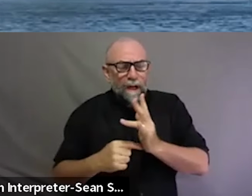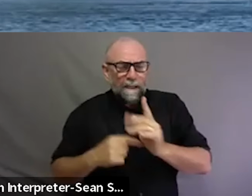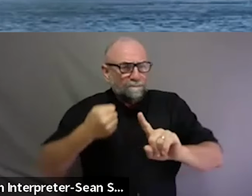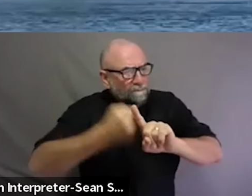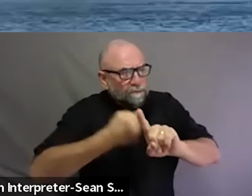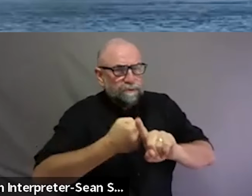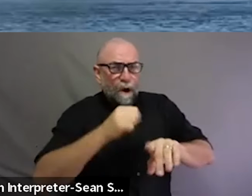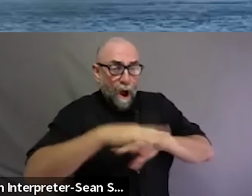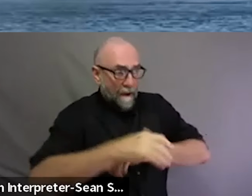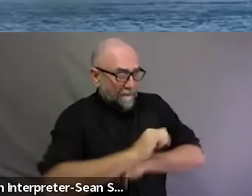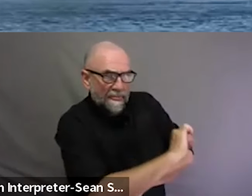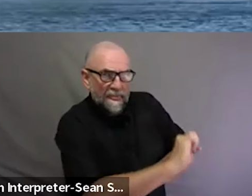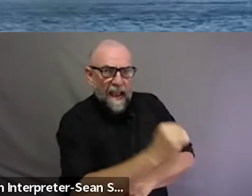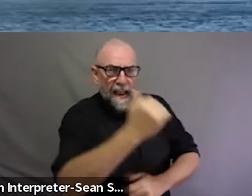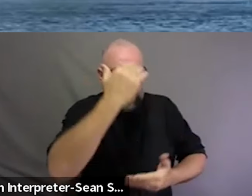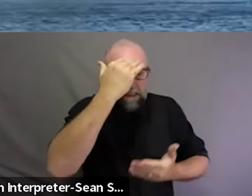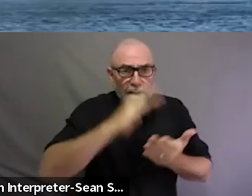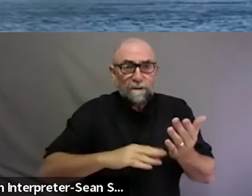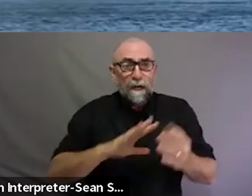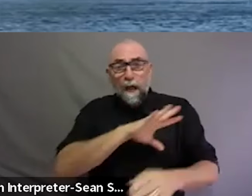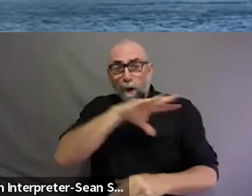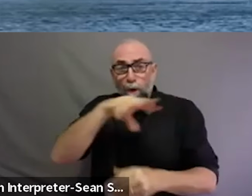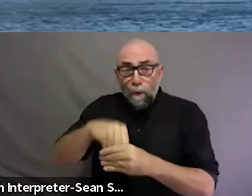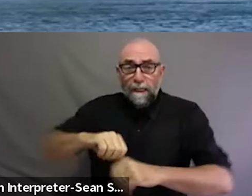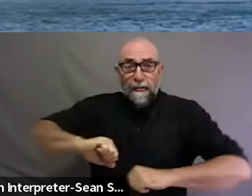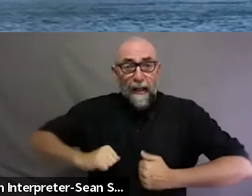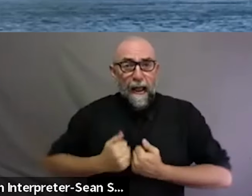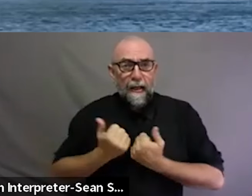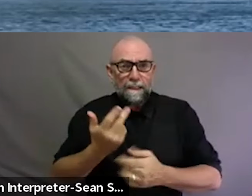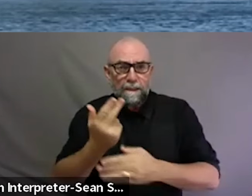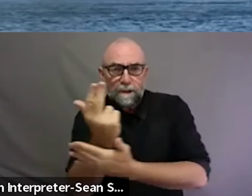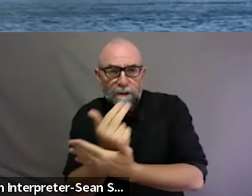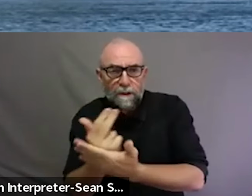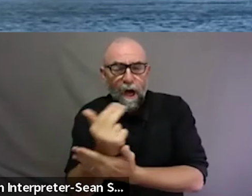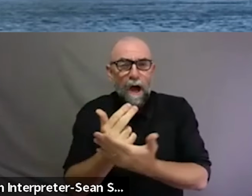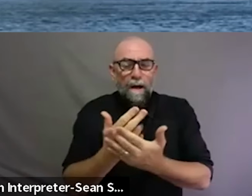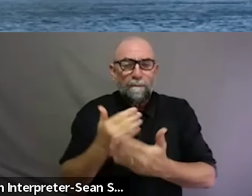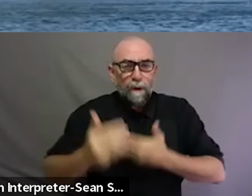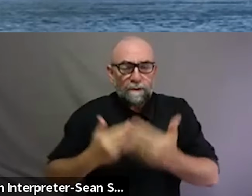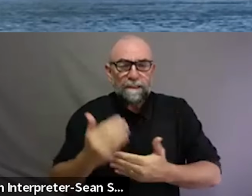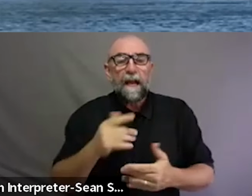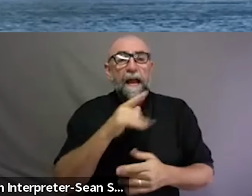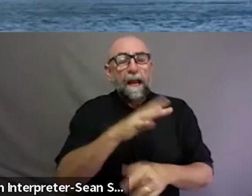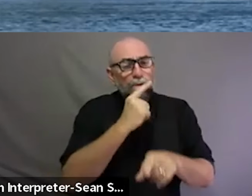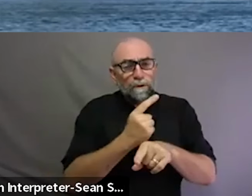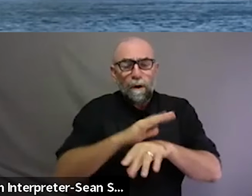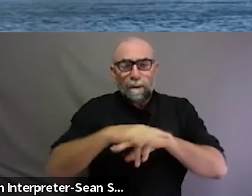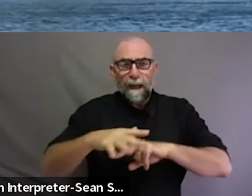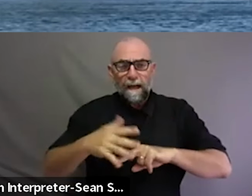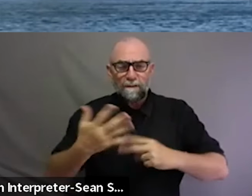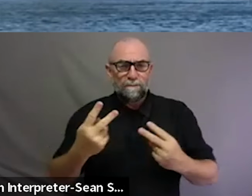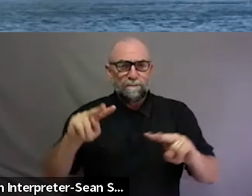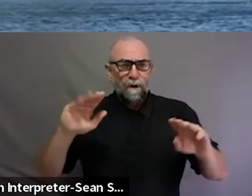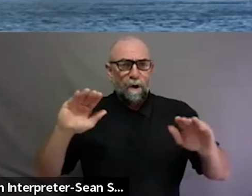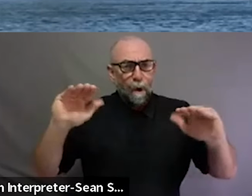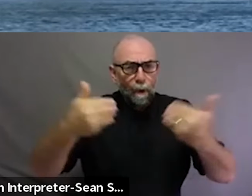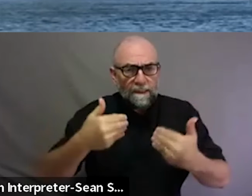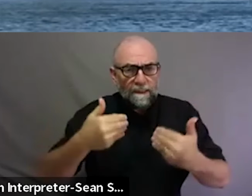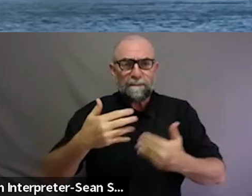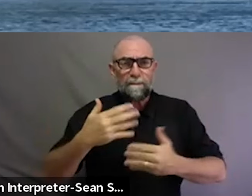as central to the design process. He will be discussing the autism-friendly campus project, the first of its kind in Australia,